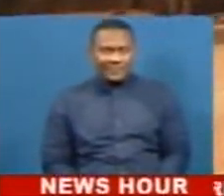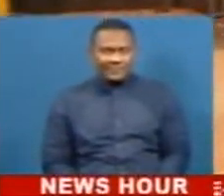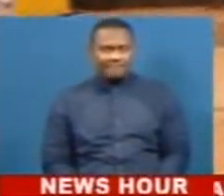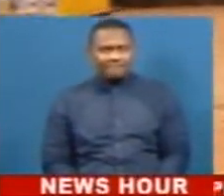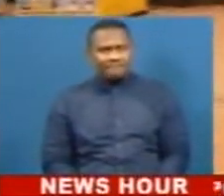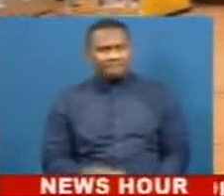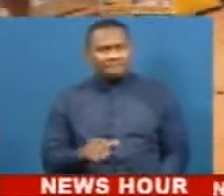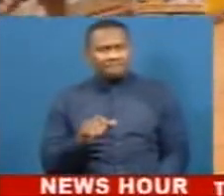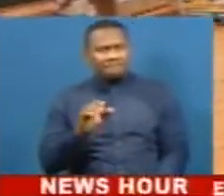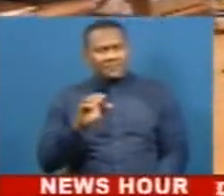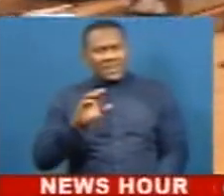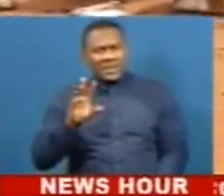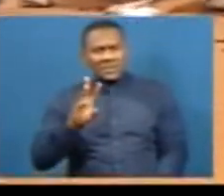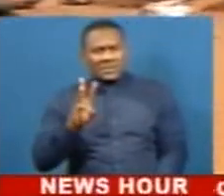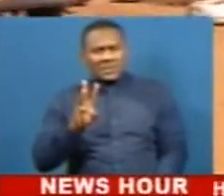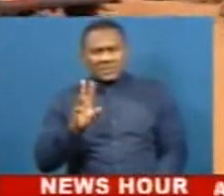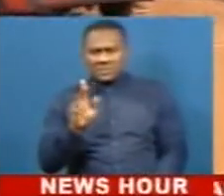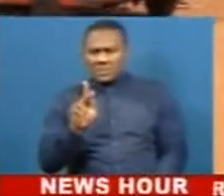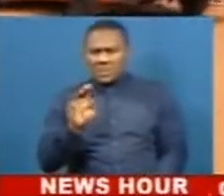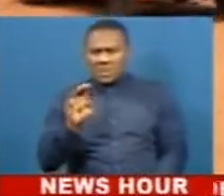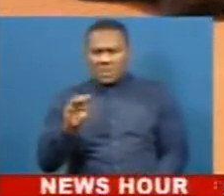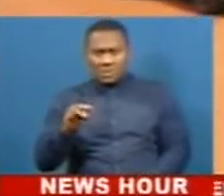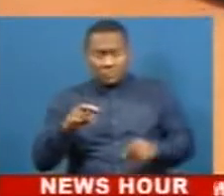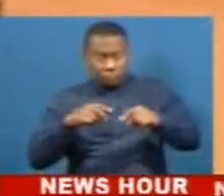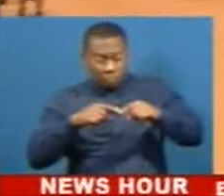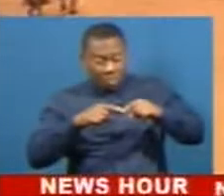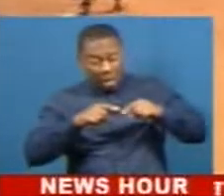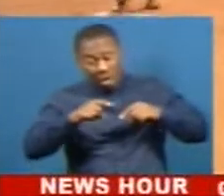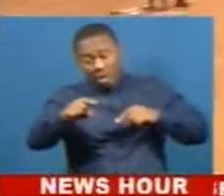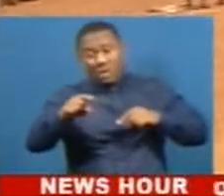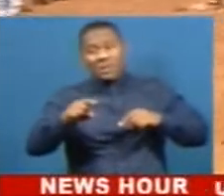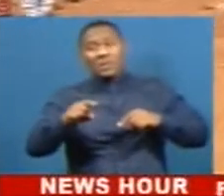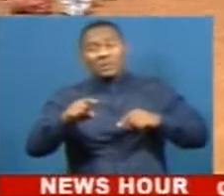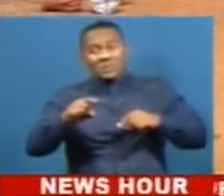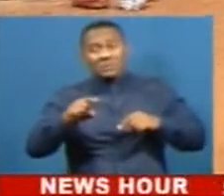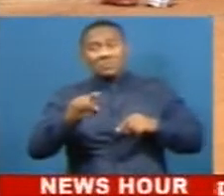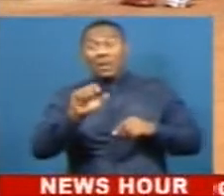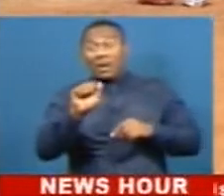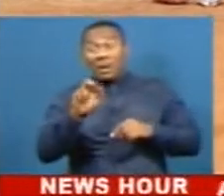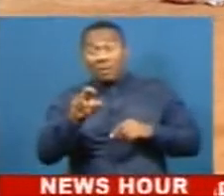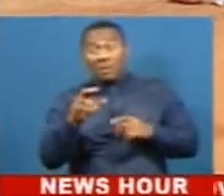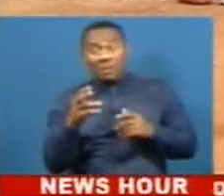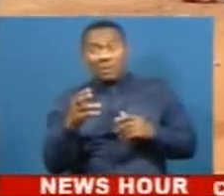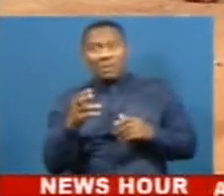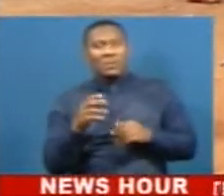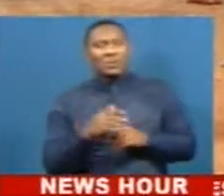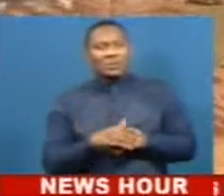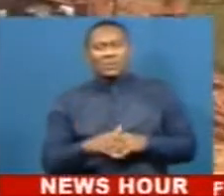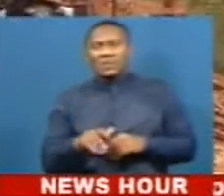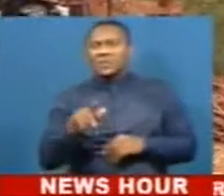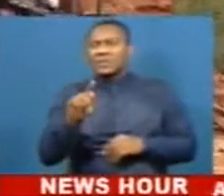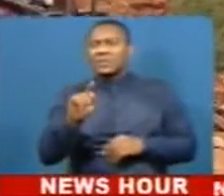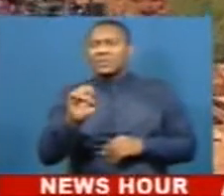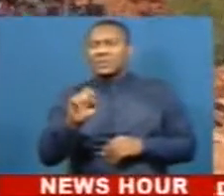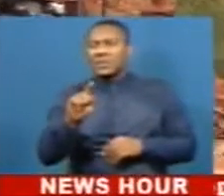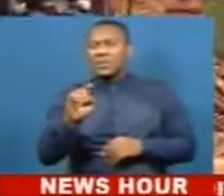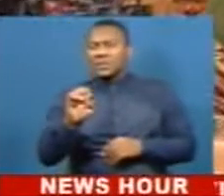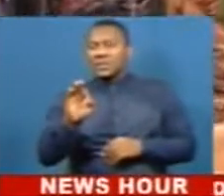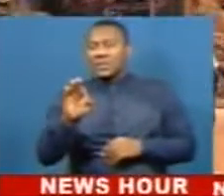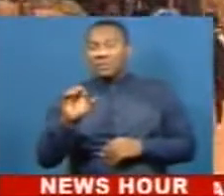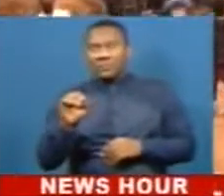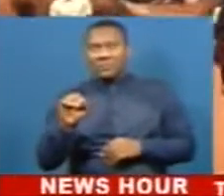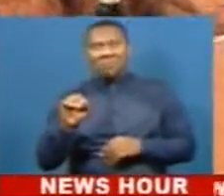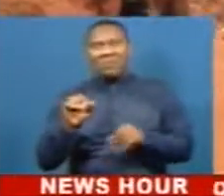About 6 kilometers from Sewia in the Bosomtwi District of the Ashanti Region is Tetrefu, a predominantly